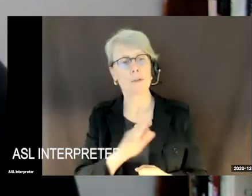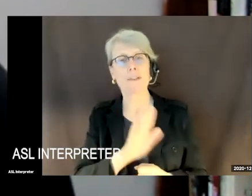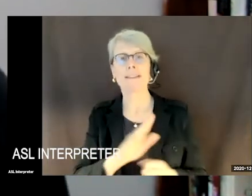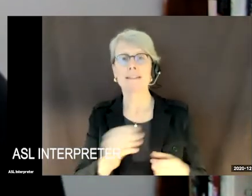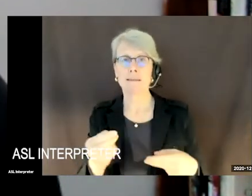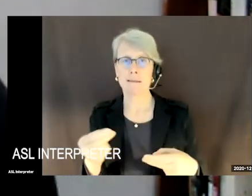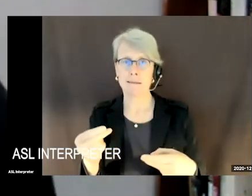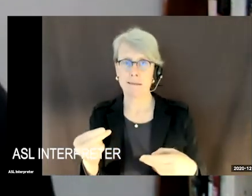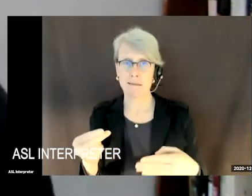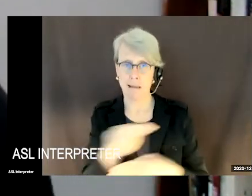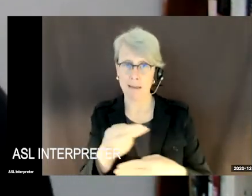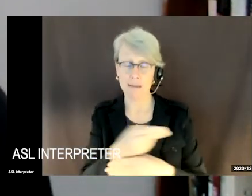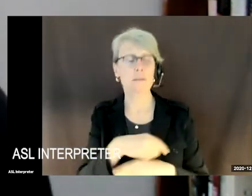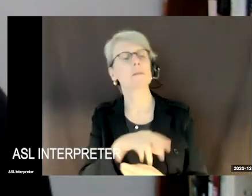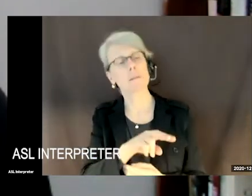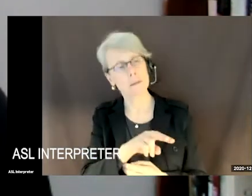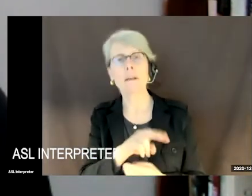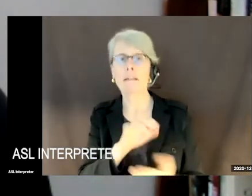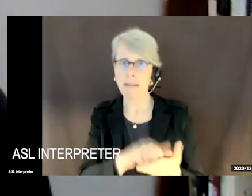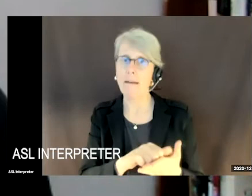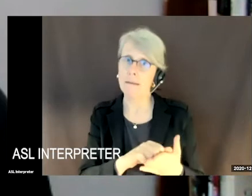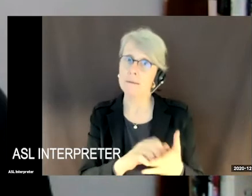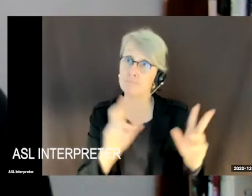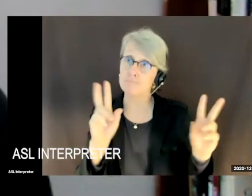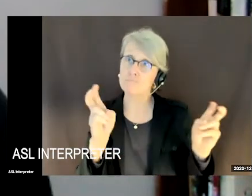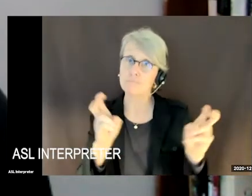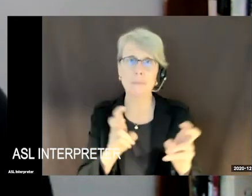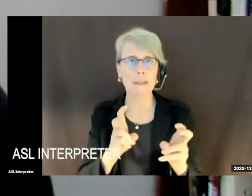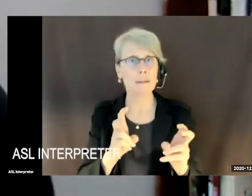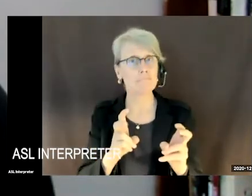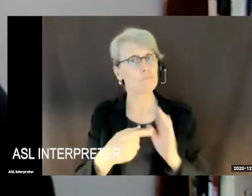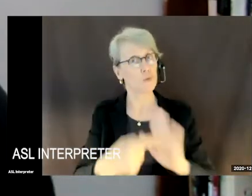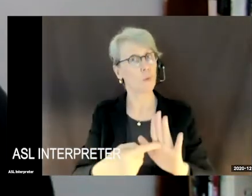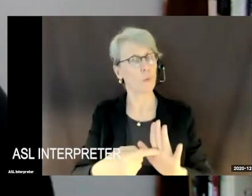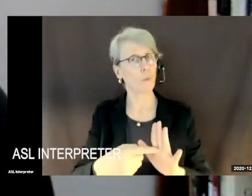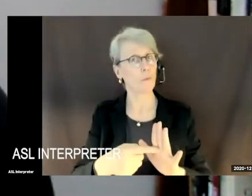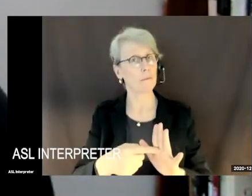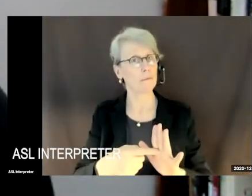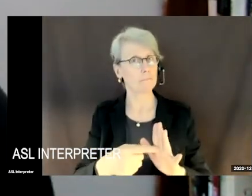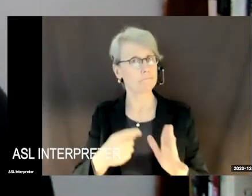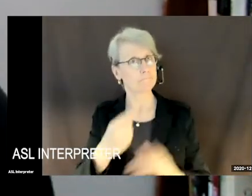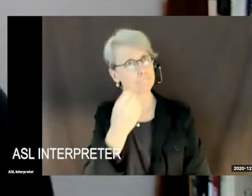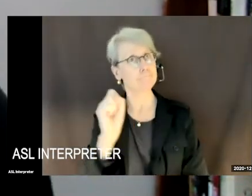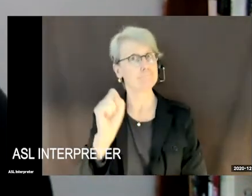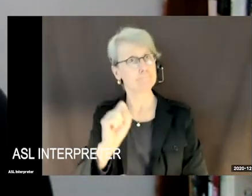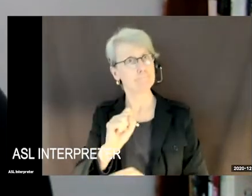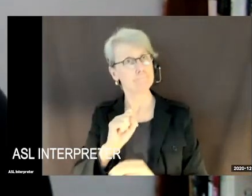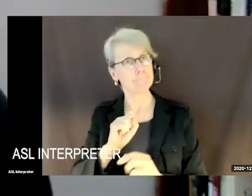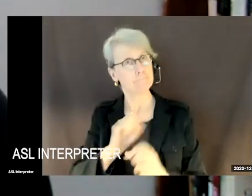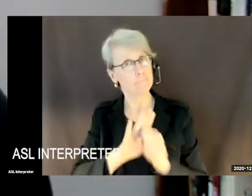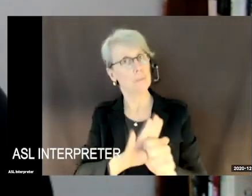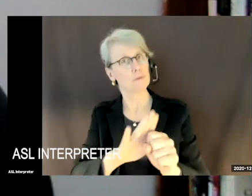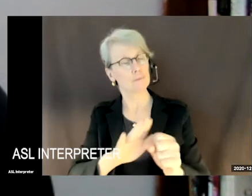slides, when I saw Jonathan's slides, that's also a kind of demonstration. So I guess the way I would say